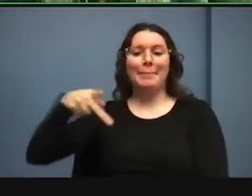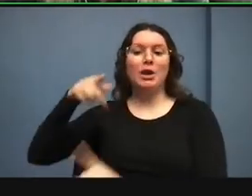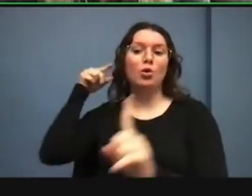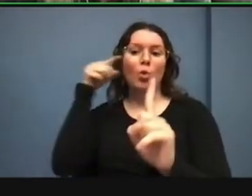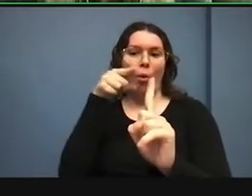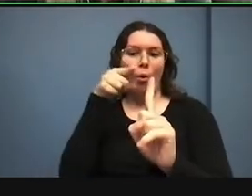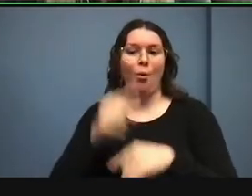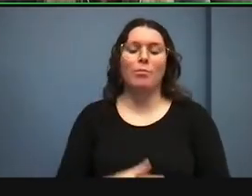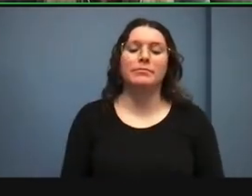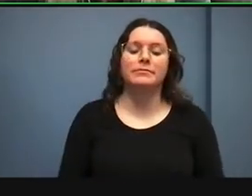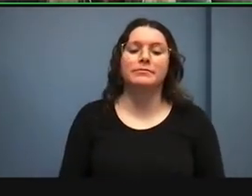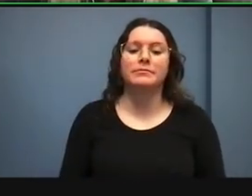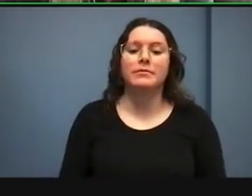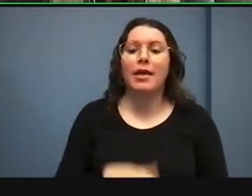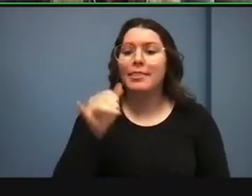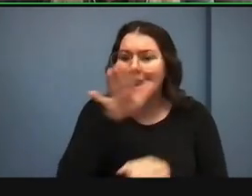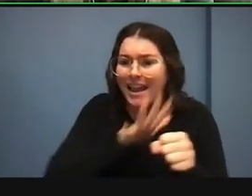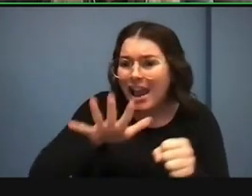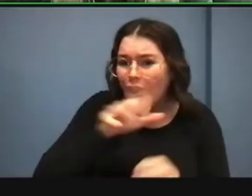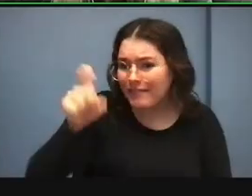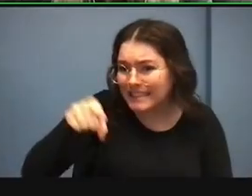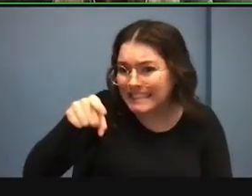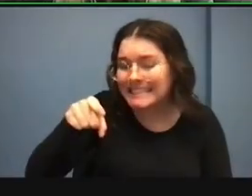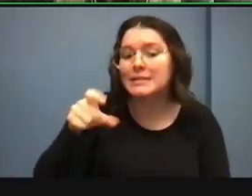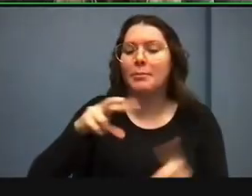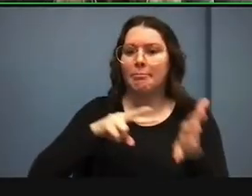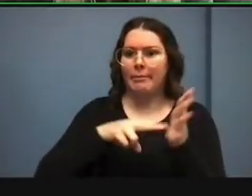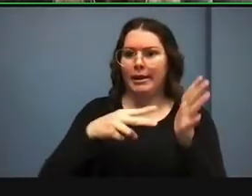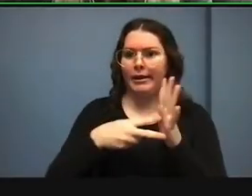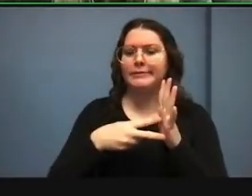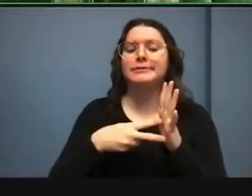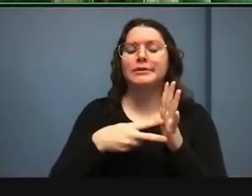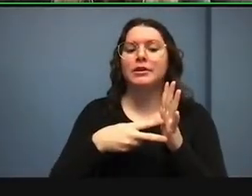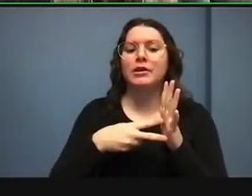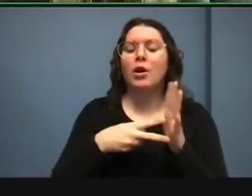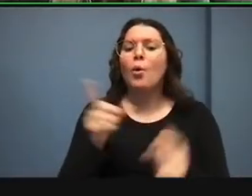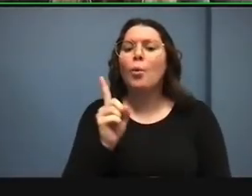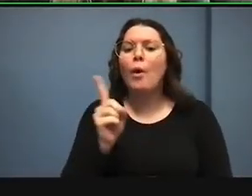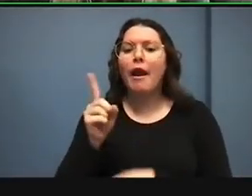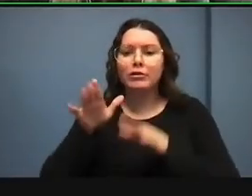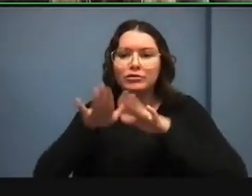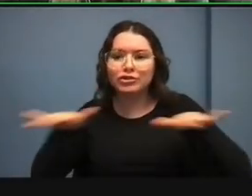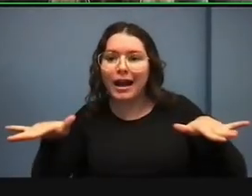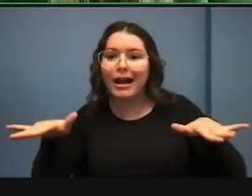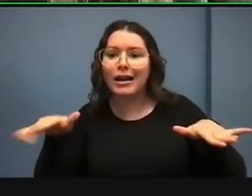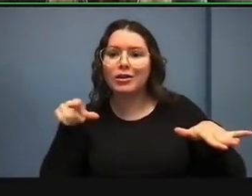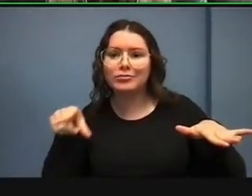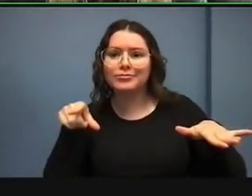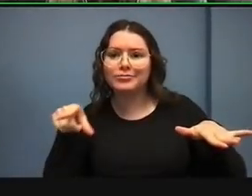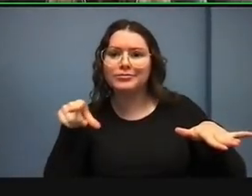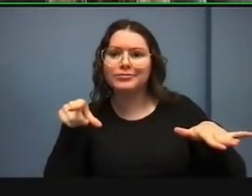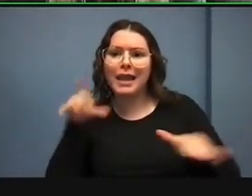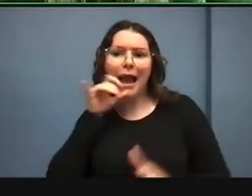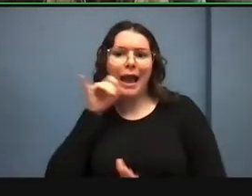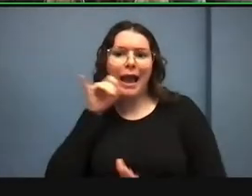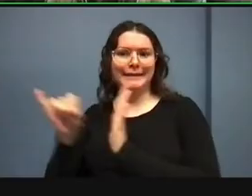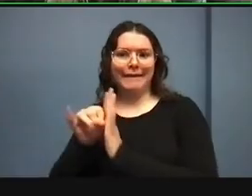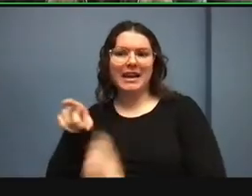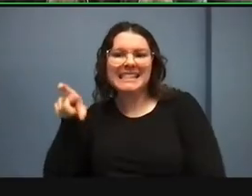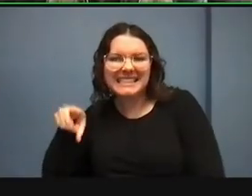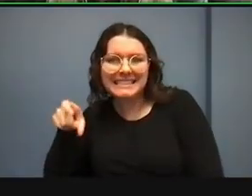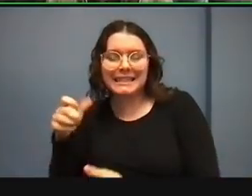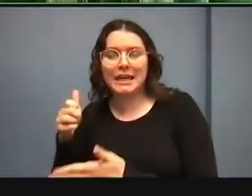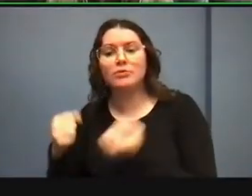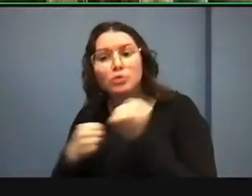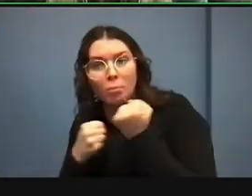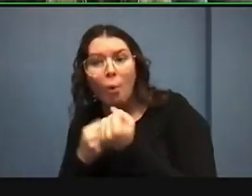goal. The area of need is where the child is identified as needing